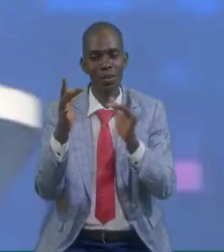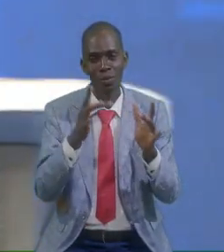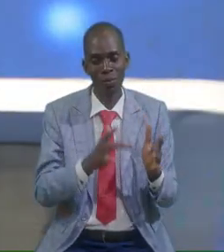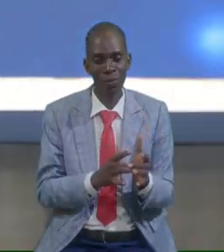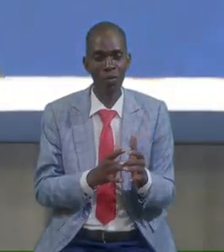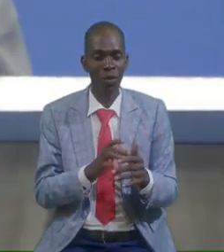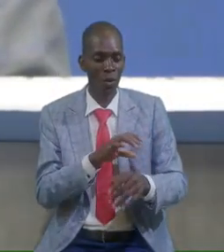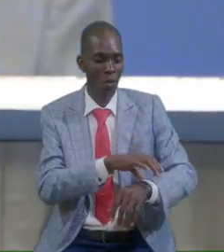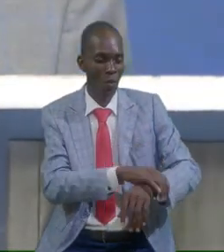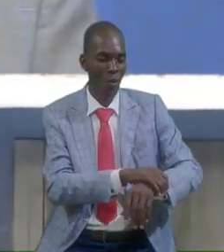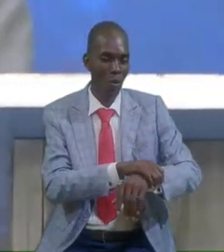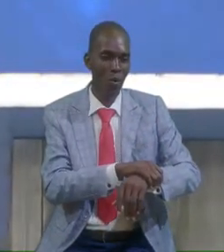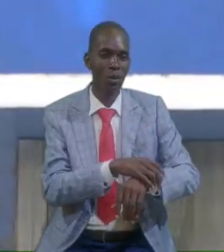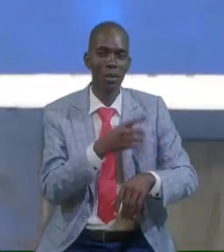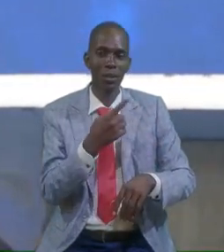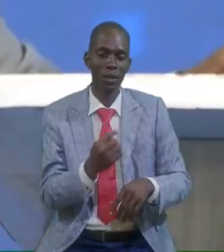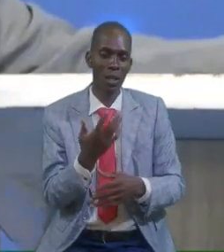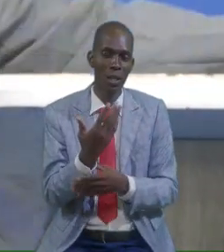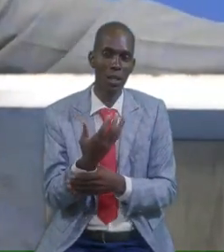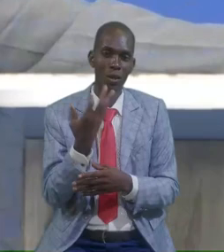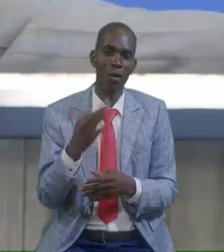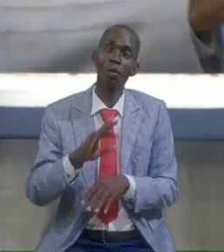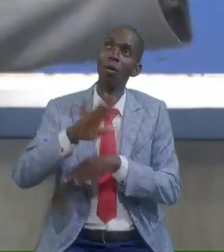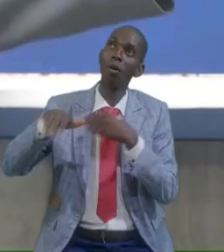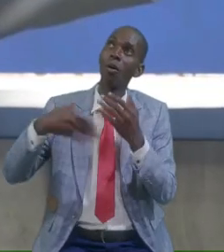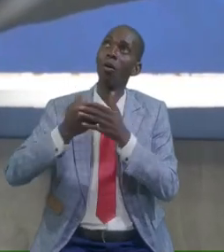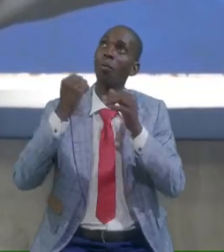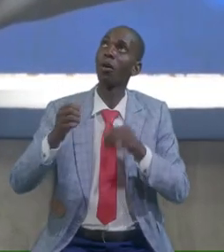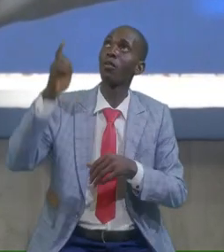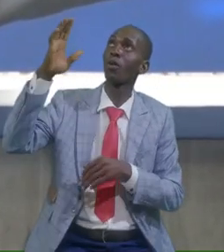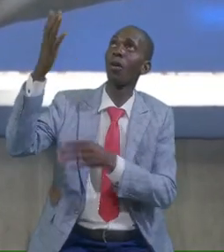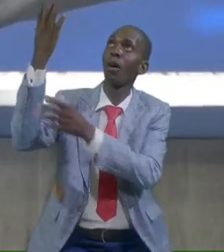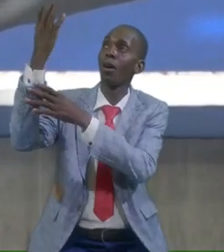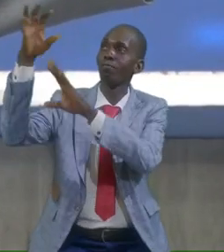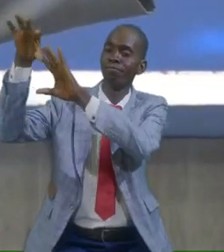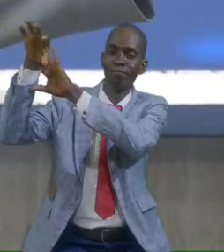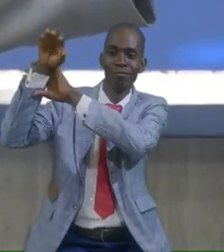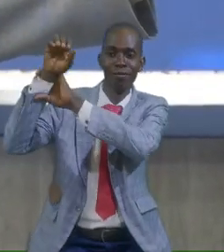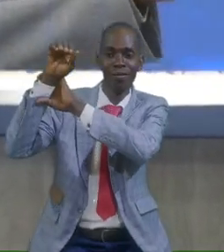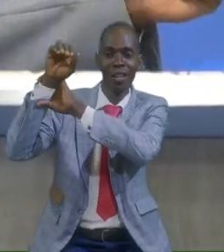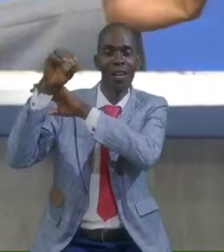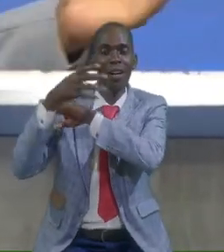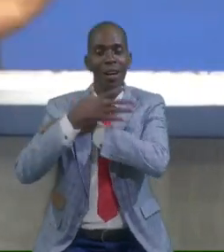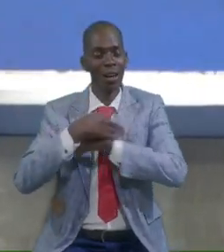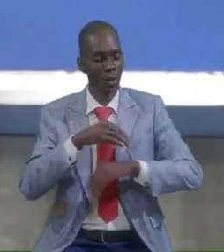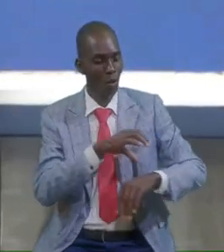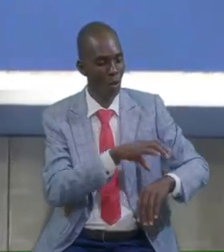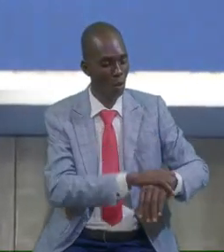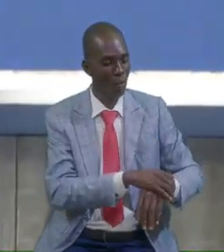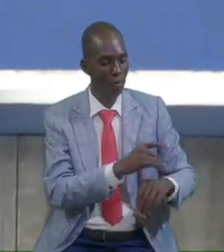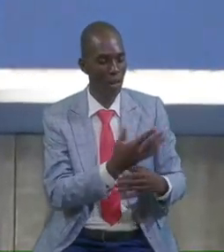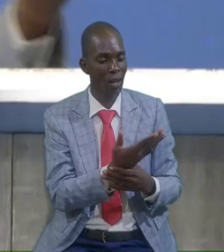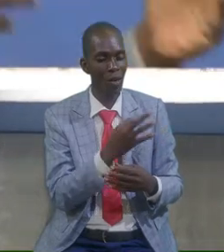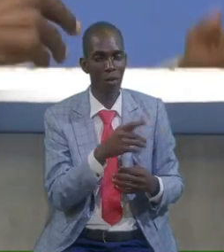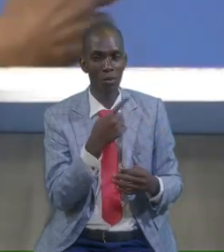the hand of the Almighty, and then he holds the hand of the believer, and he brings